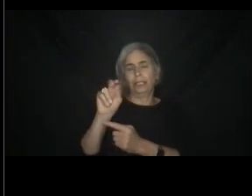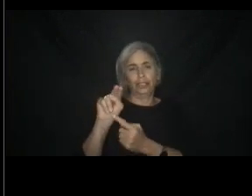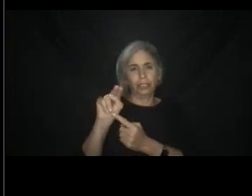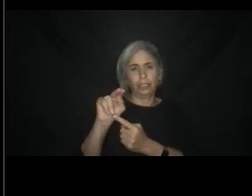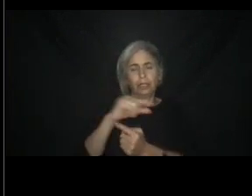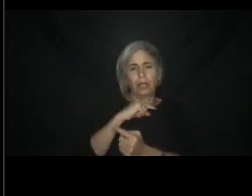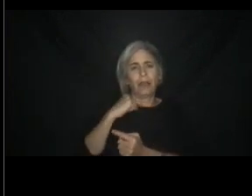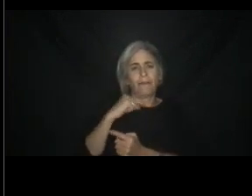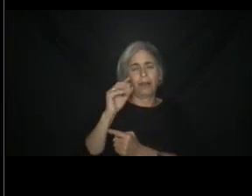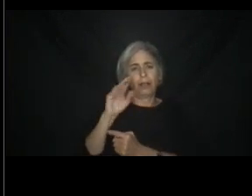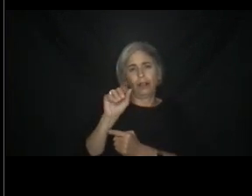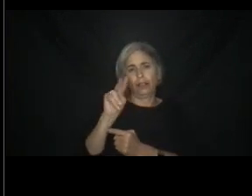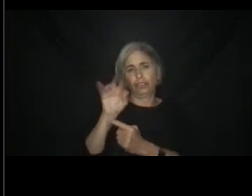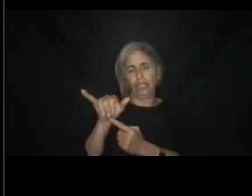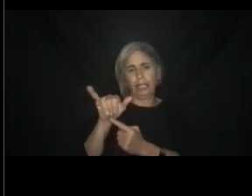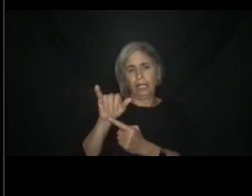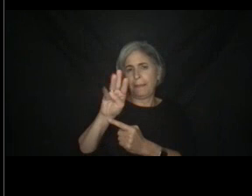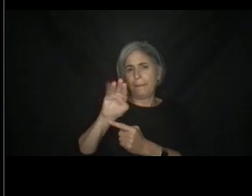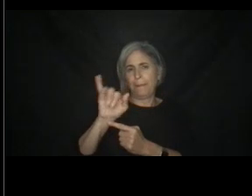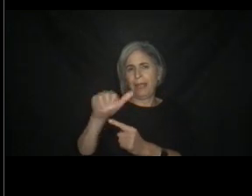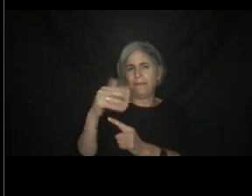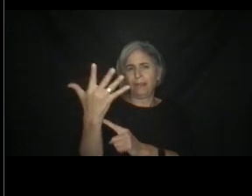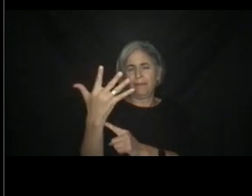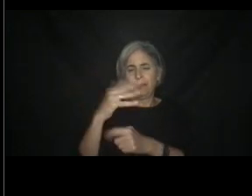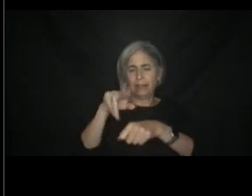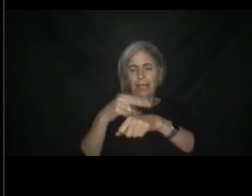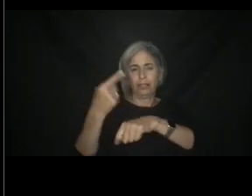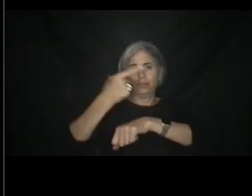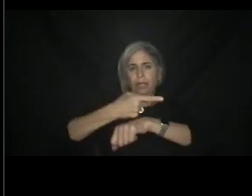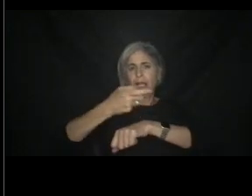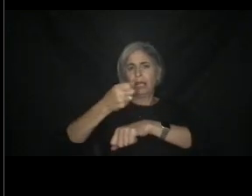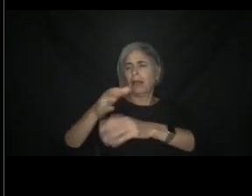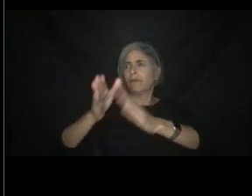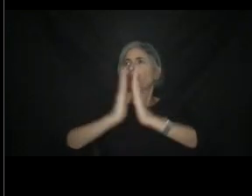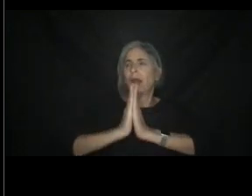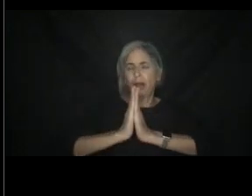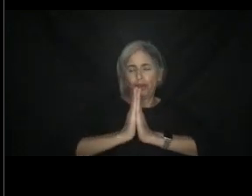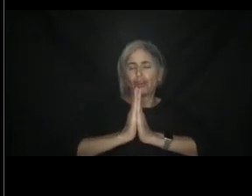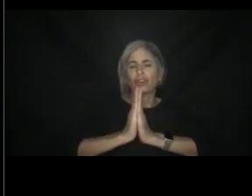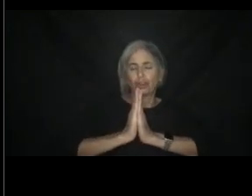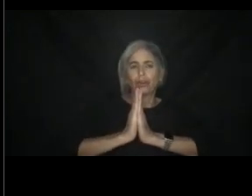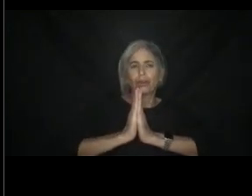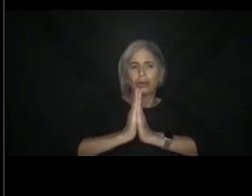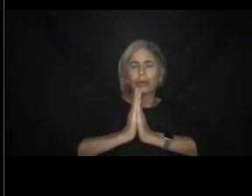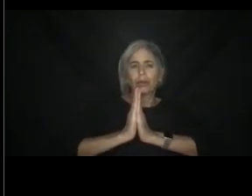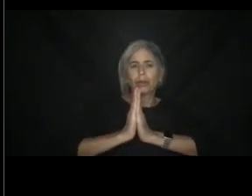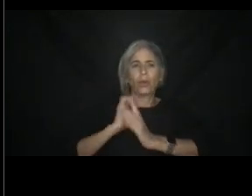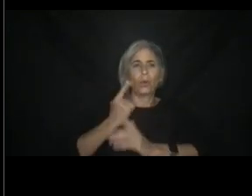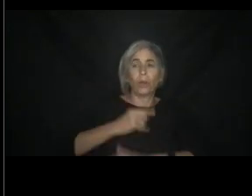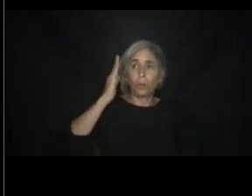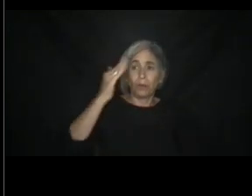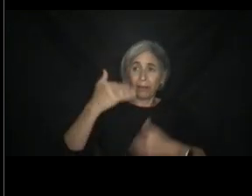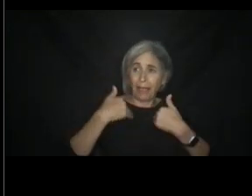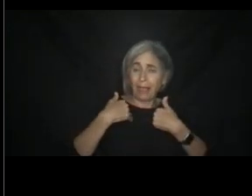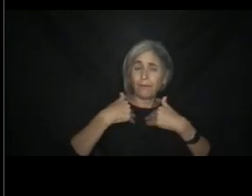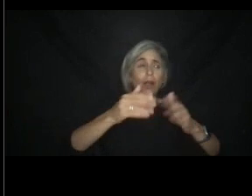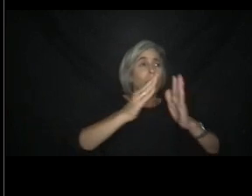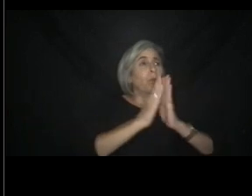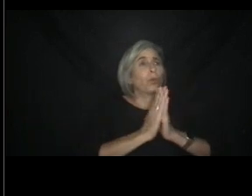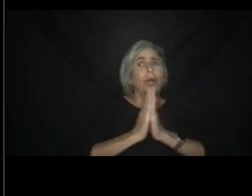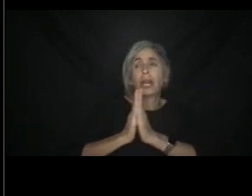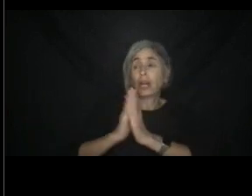Clergy. May 5th is National Day of Prayer, and we will be having a prayer at